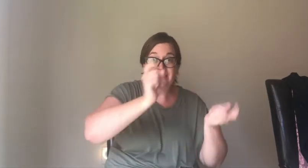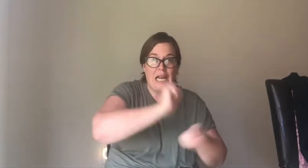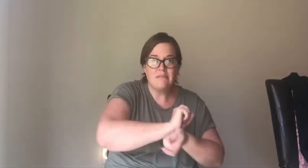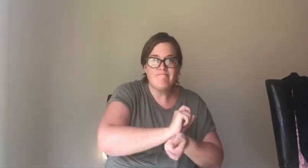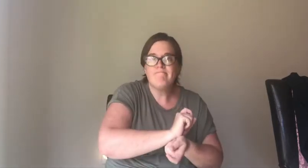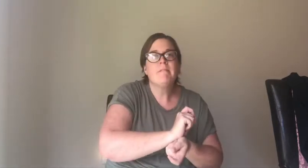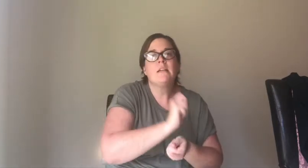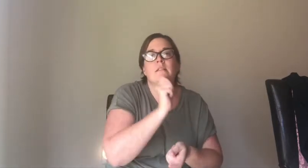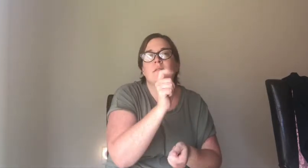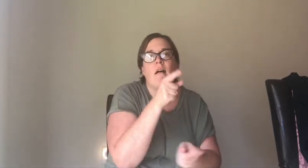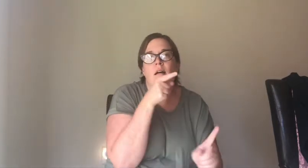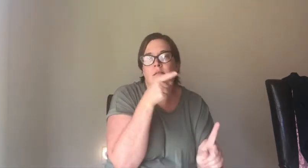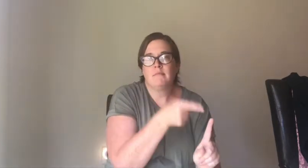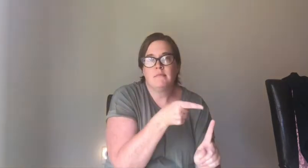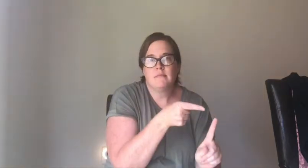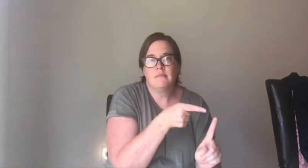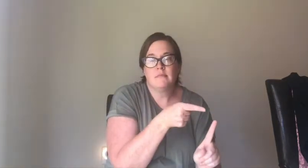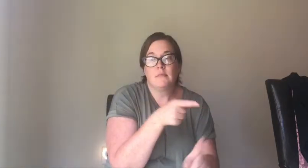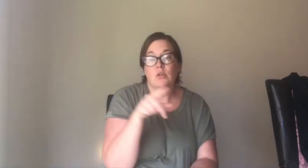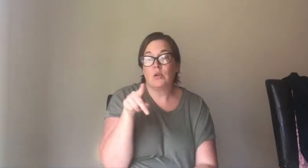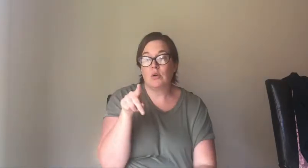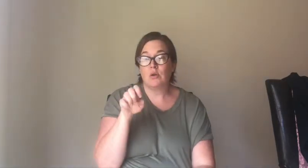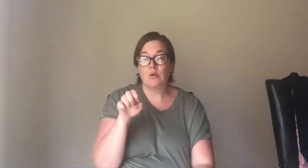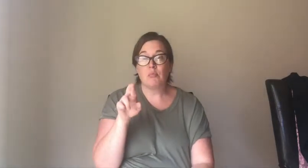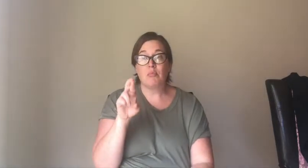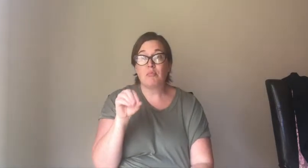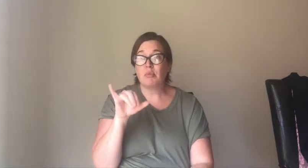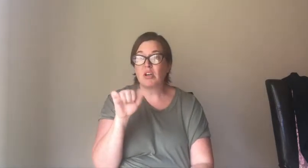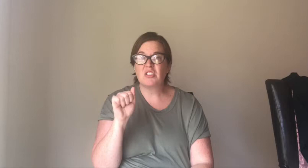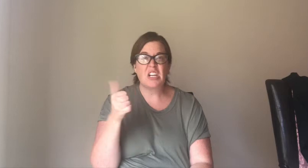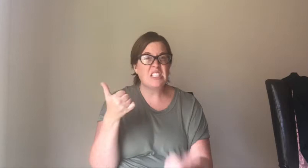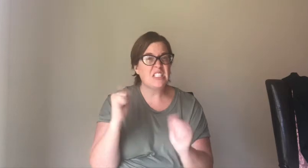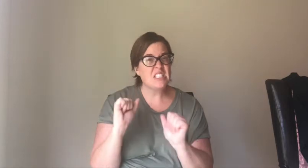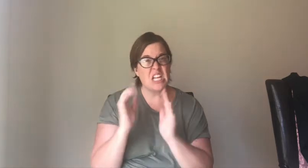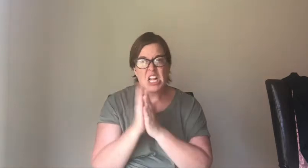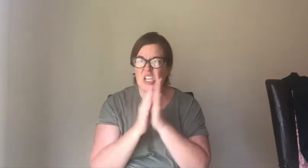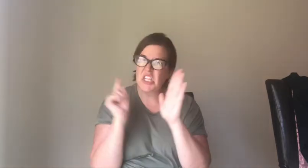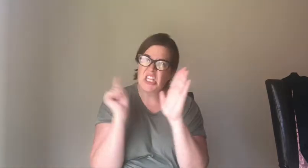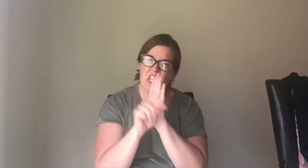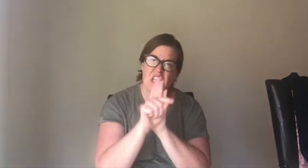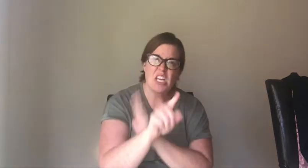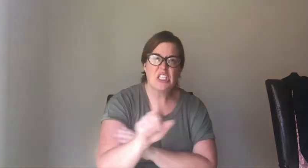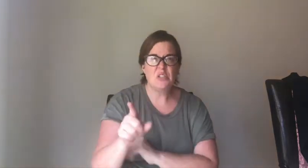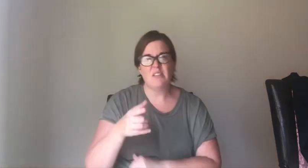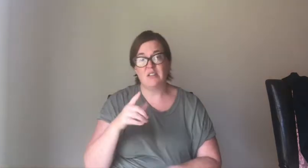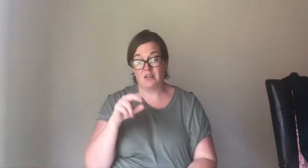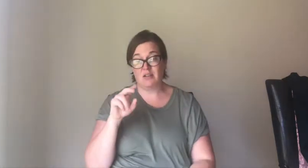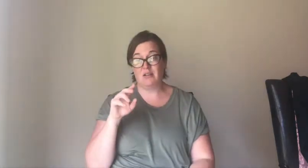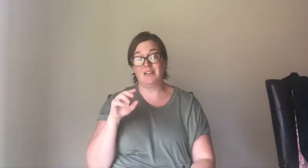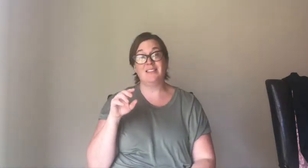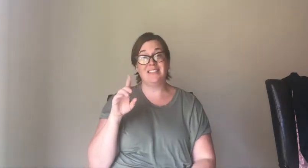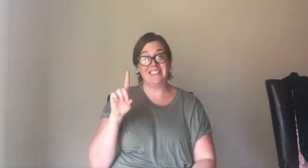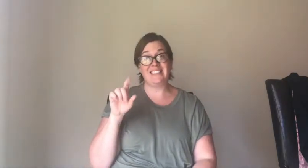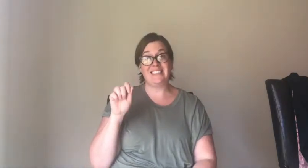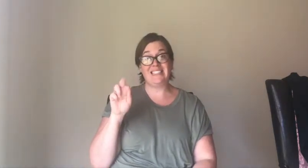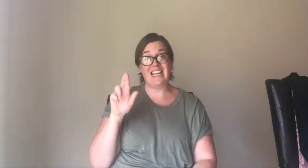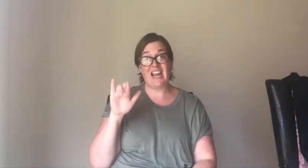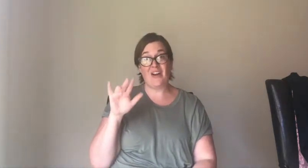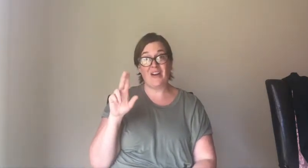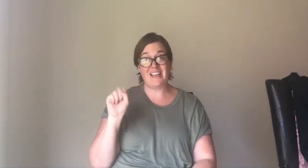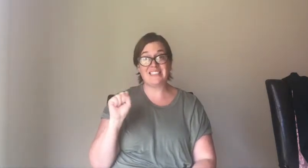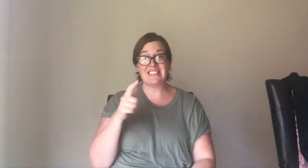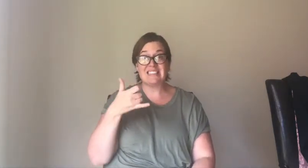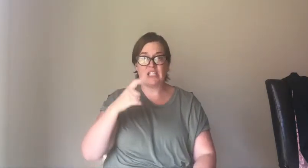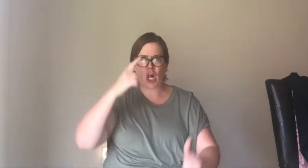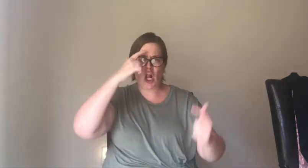and the nation of Persia has become a Christian nation. That's not even the point of the story. To make that the point of the story, like some people have done,